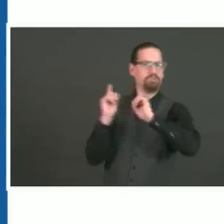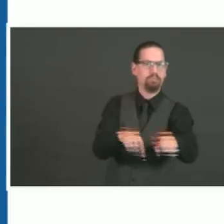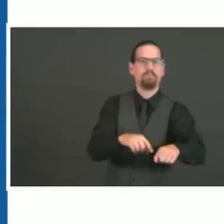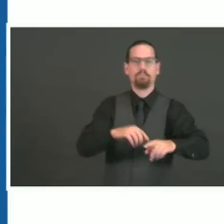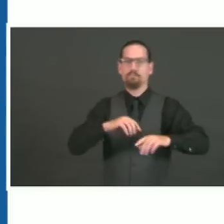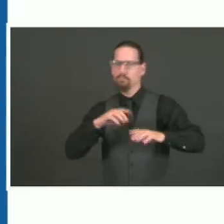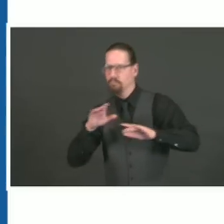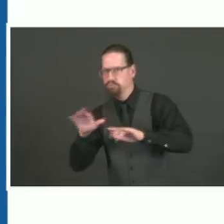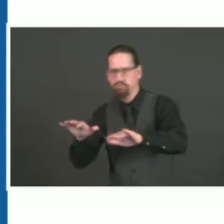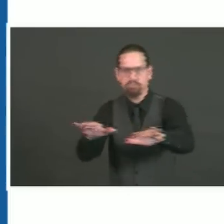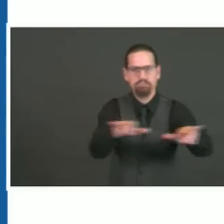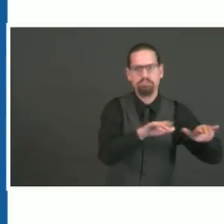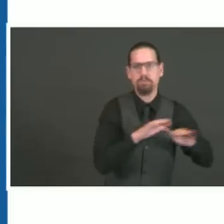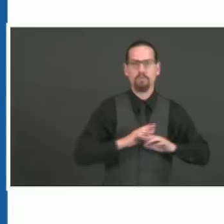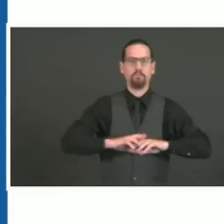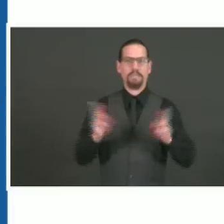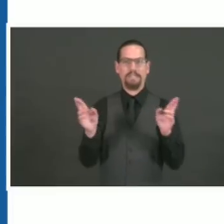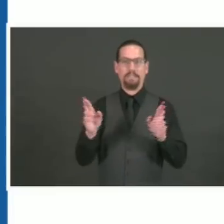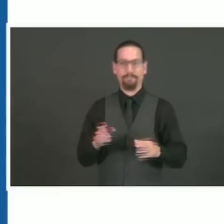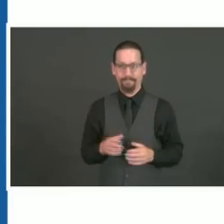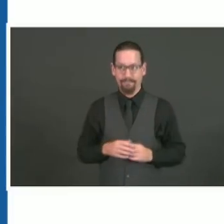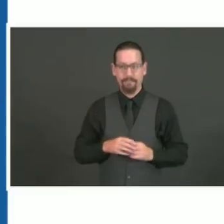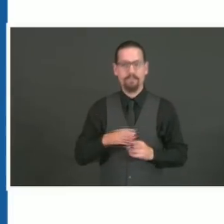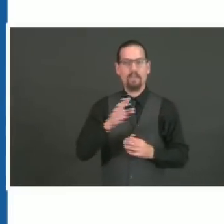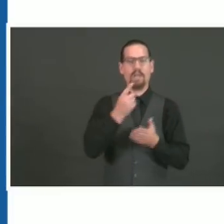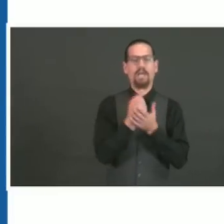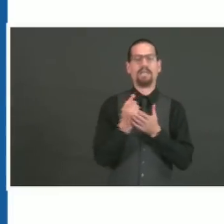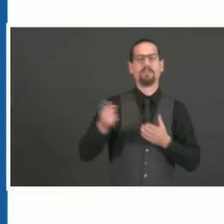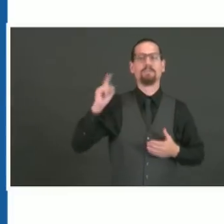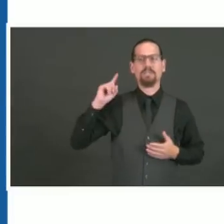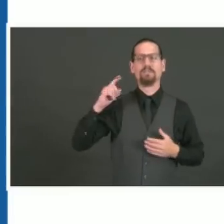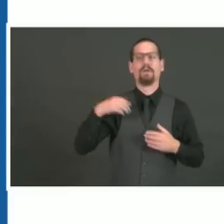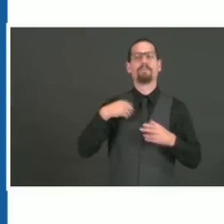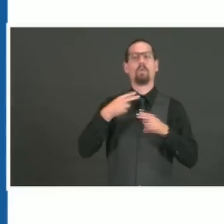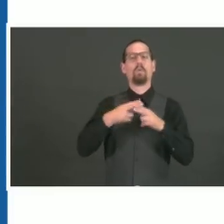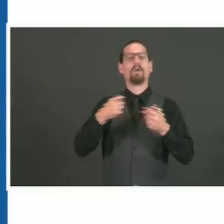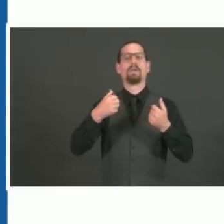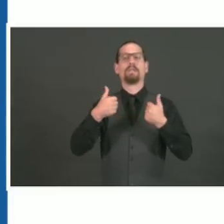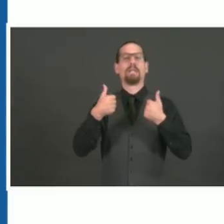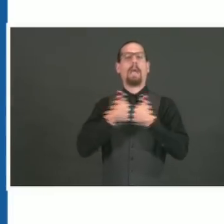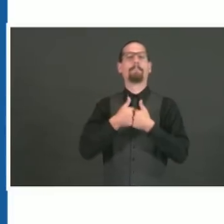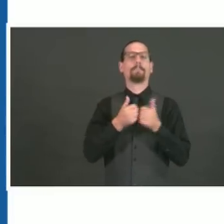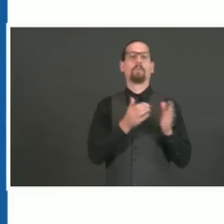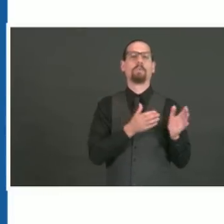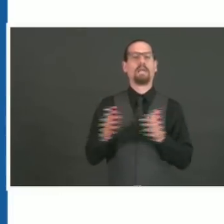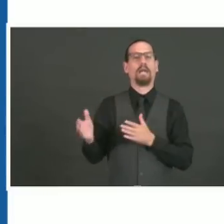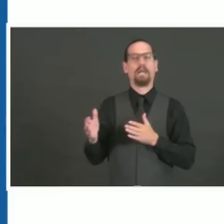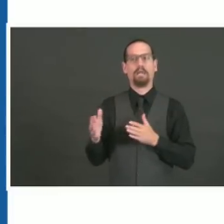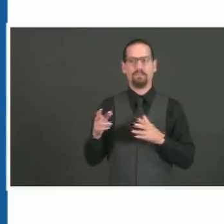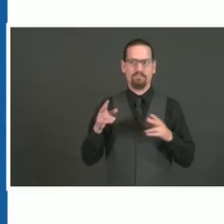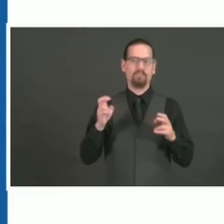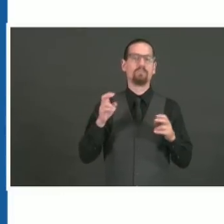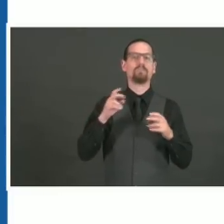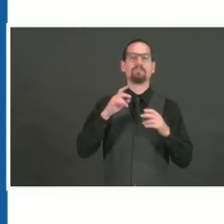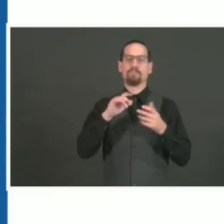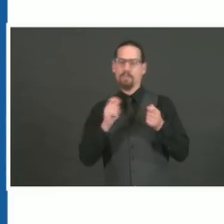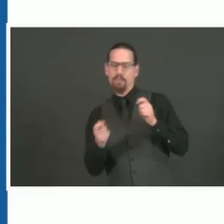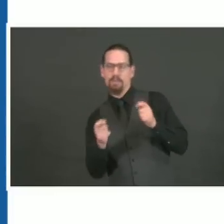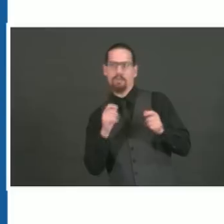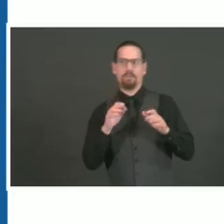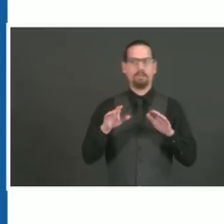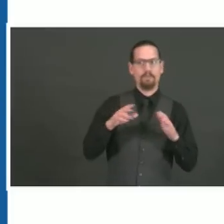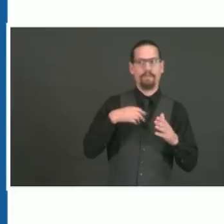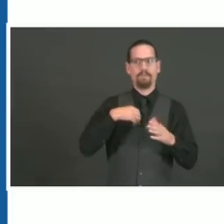these scenarios. That playbook is online at the Back to School RI website, and it outlines the steps that we'll take in every